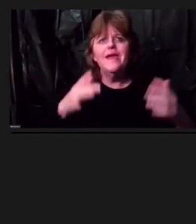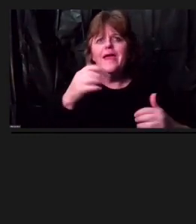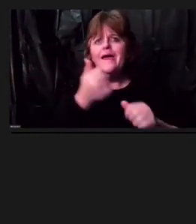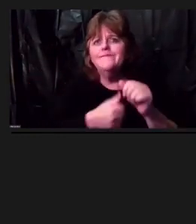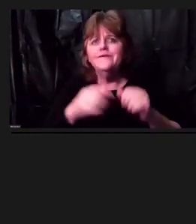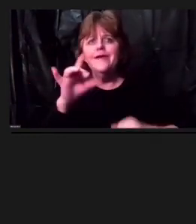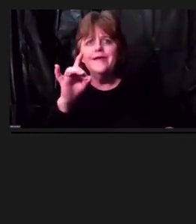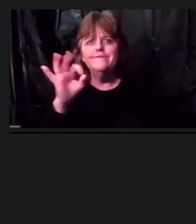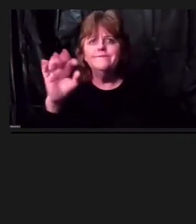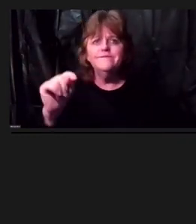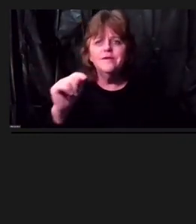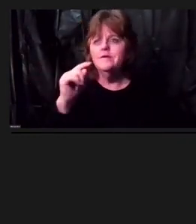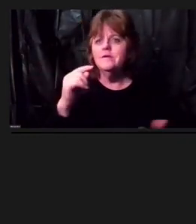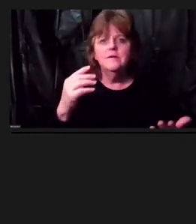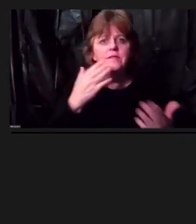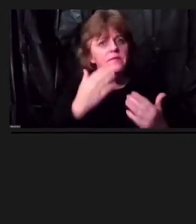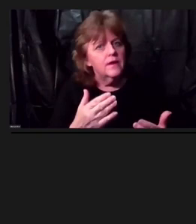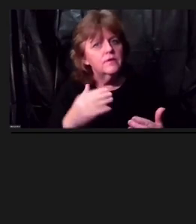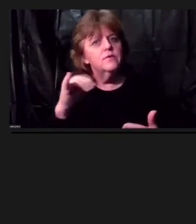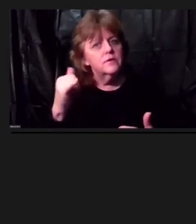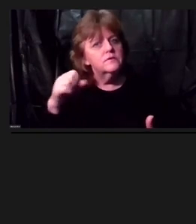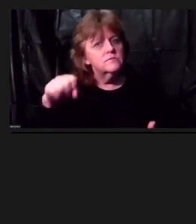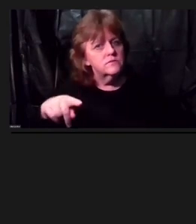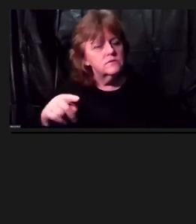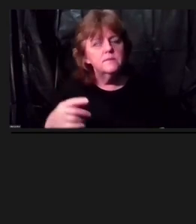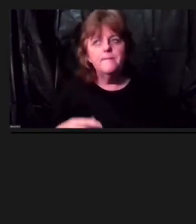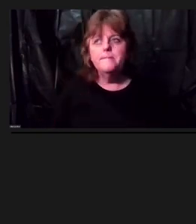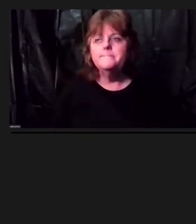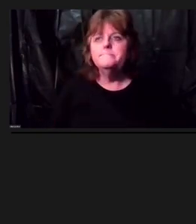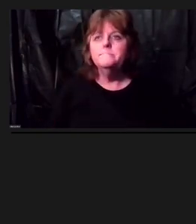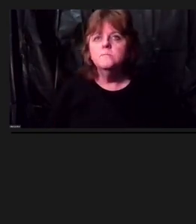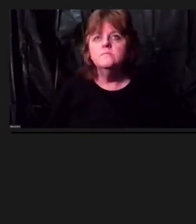8 feet, courtesy of the Village of Yellow Springs.